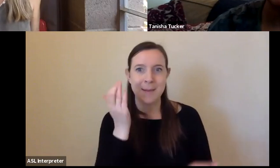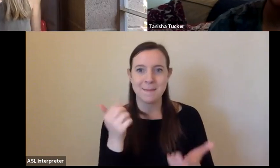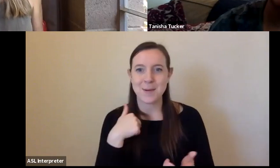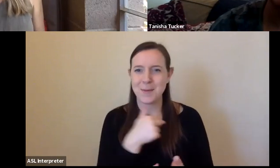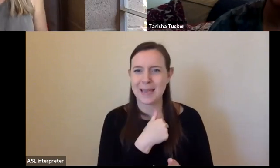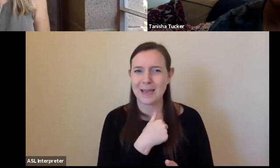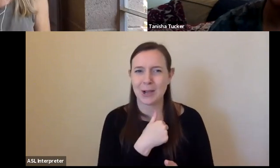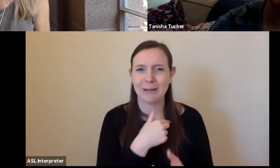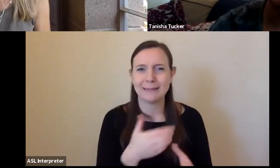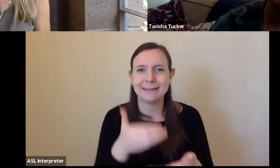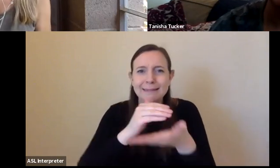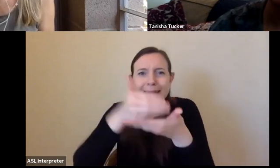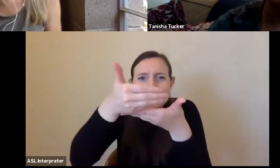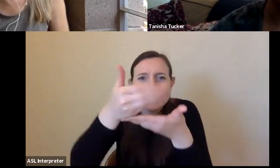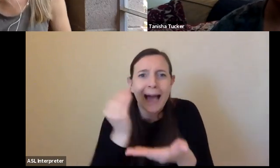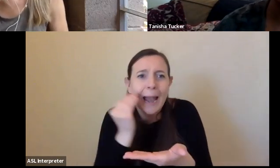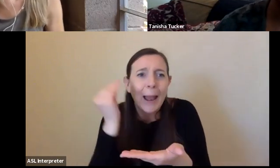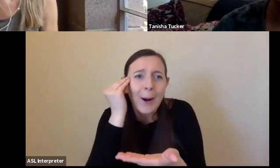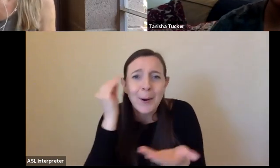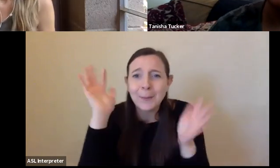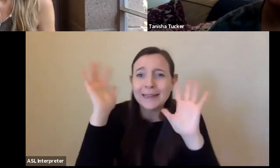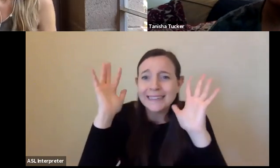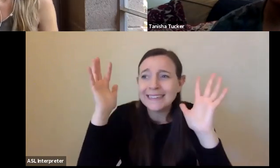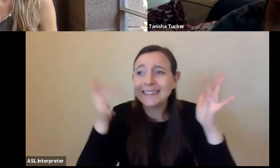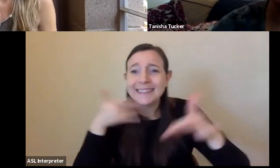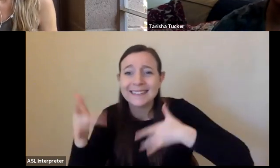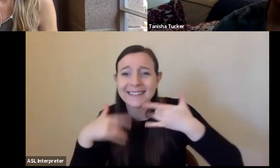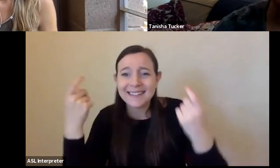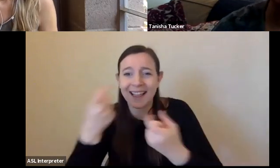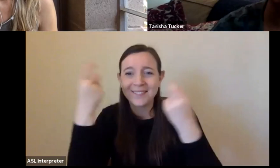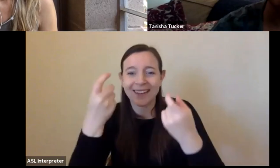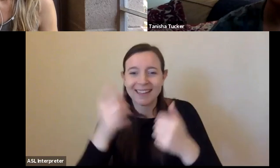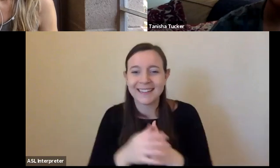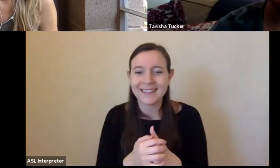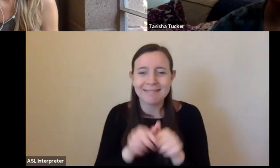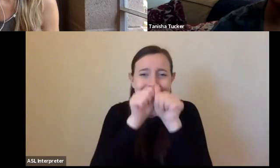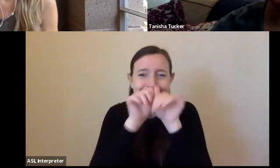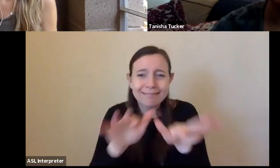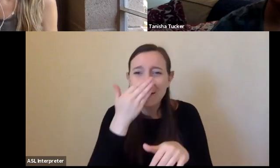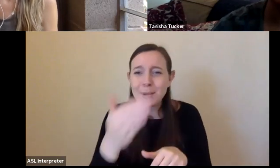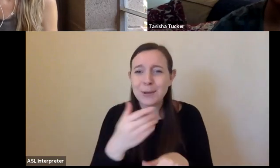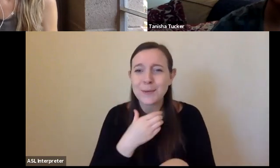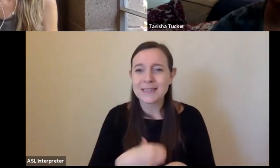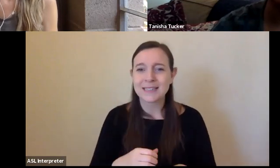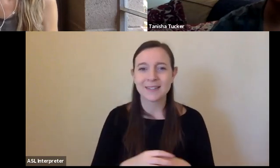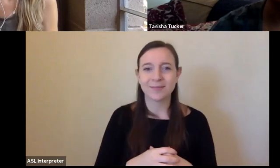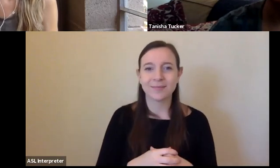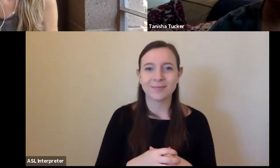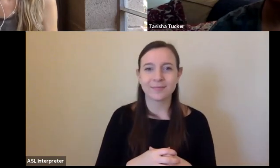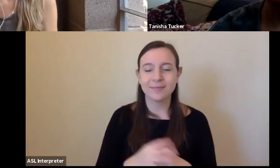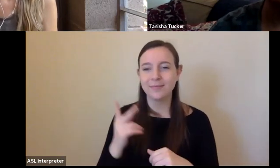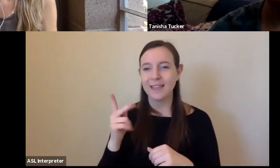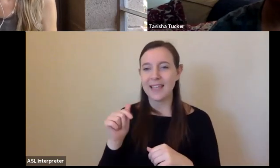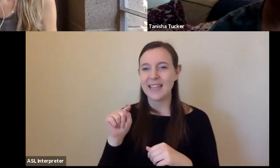celebrating at home, but sending out the good wishes. Yeah. For those of you who are more Anglo-Catholic, Dia de San Juan